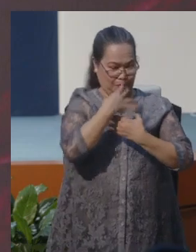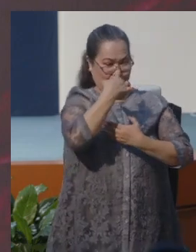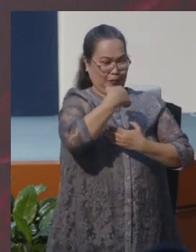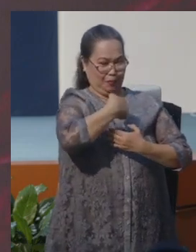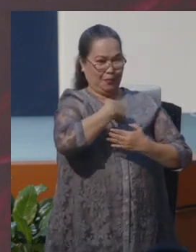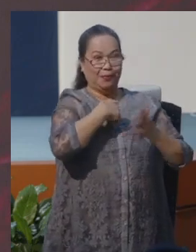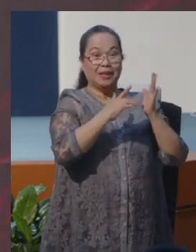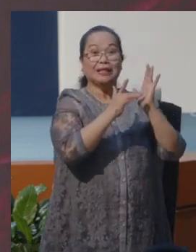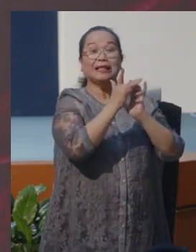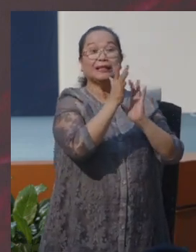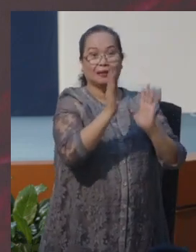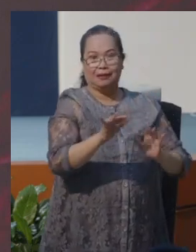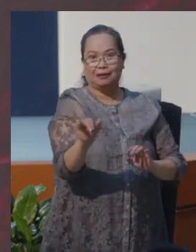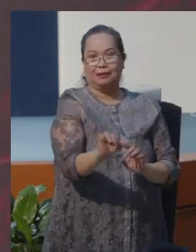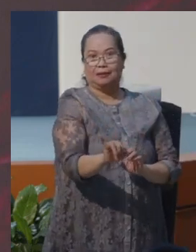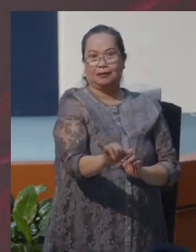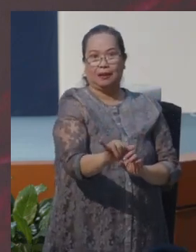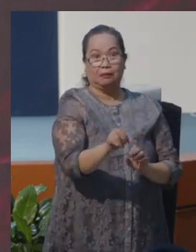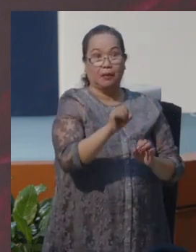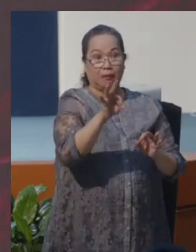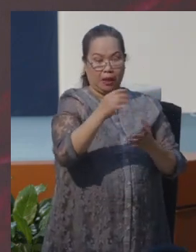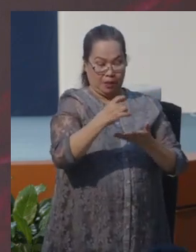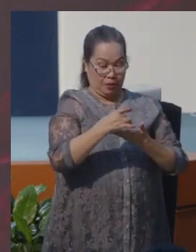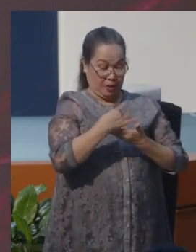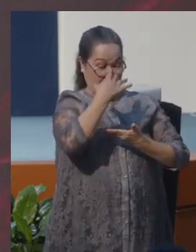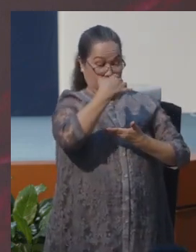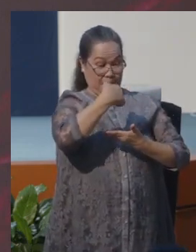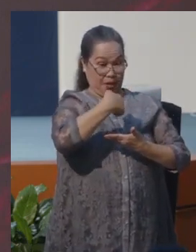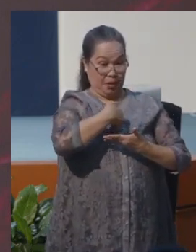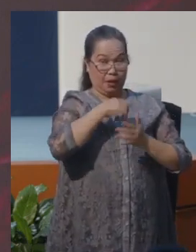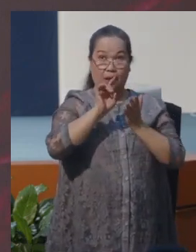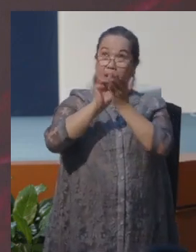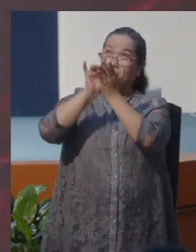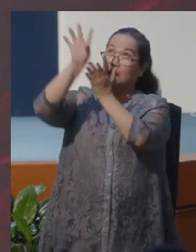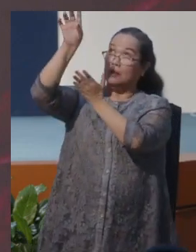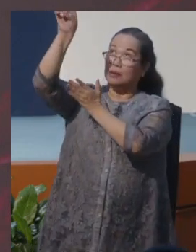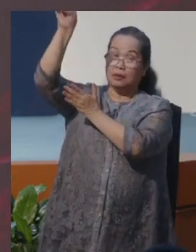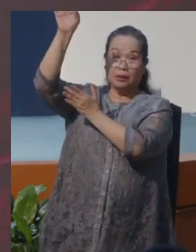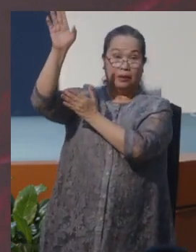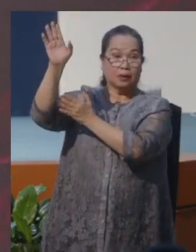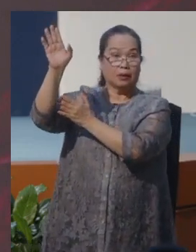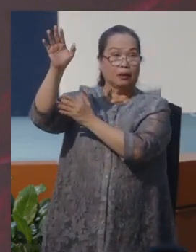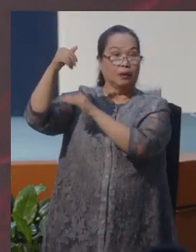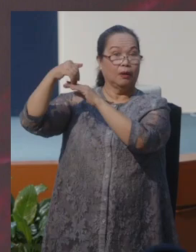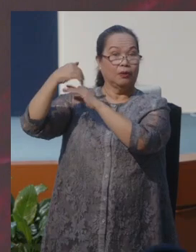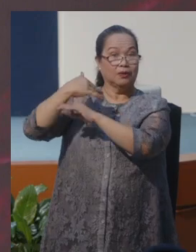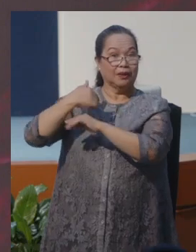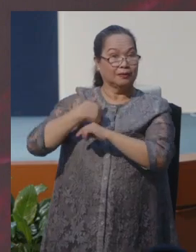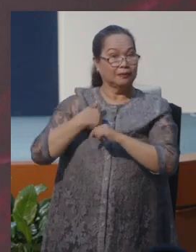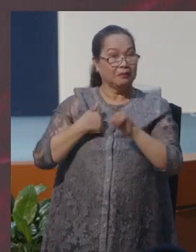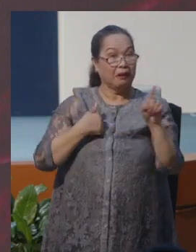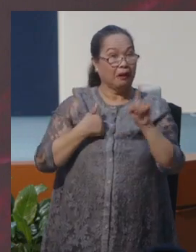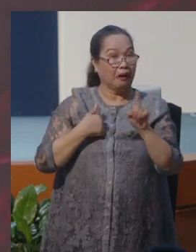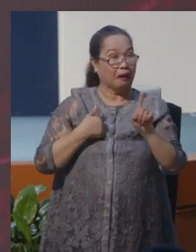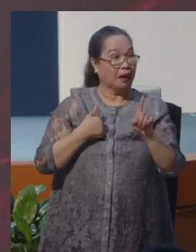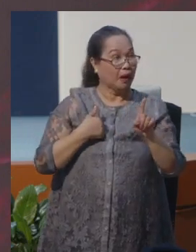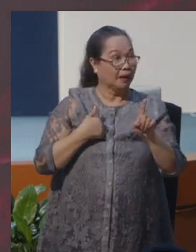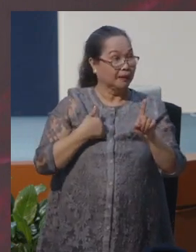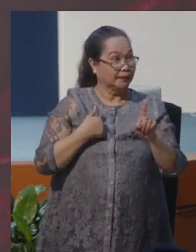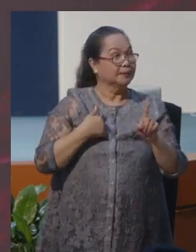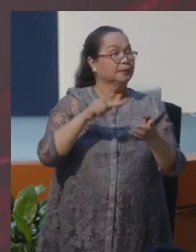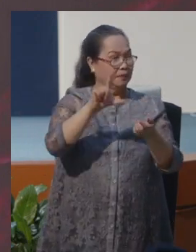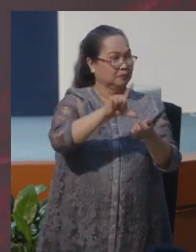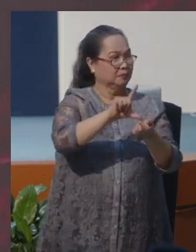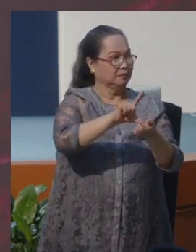me, and the one who rejects me rejects him who sent me. Luke chapter 10, verse